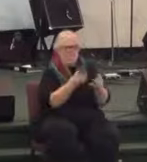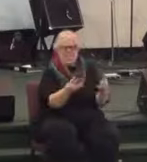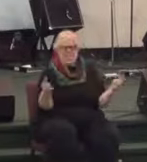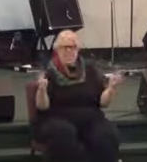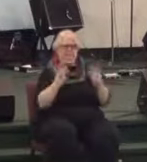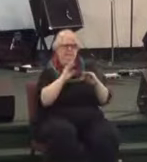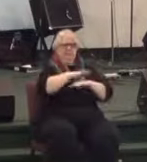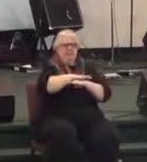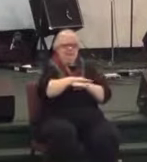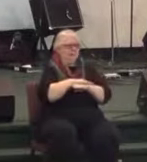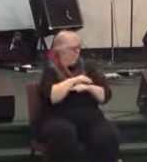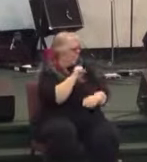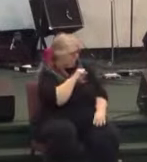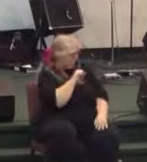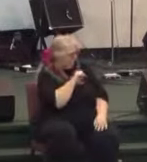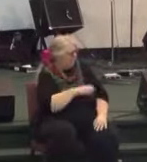Yeah.